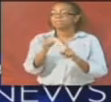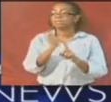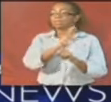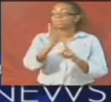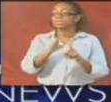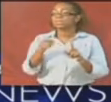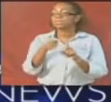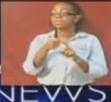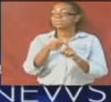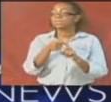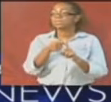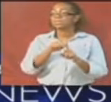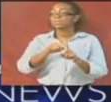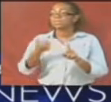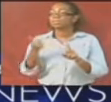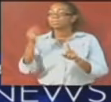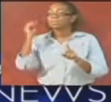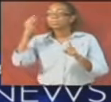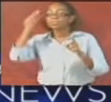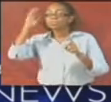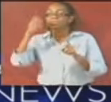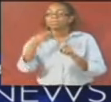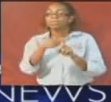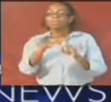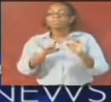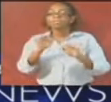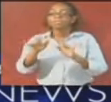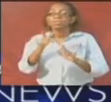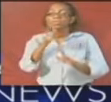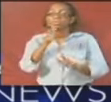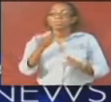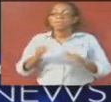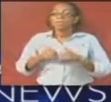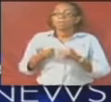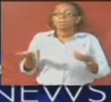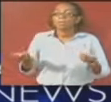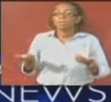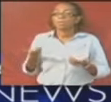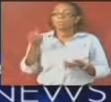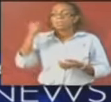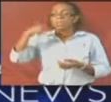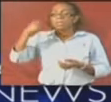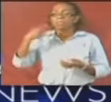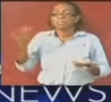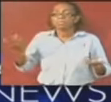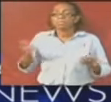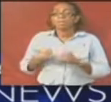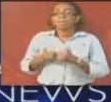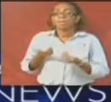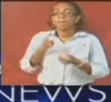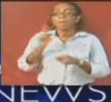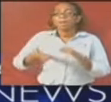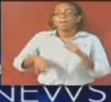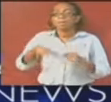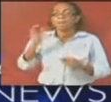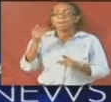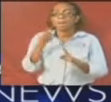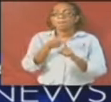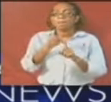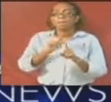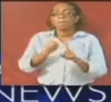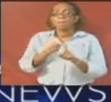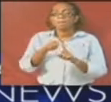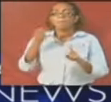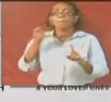back in terms of that? What is the difficulty that the ministry is having in determining where did this strain come from? Thank